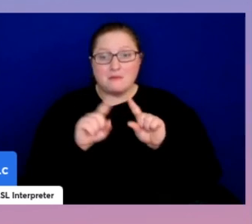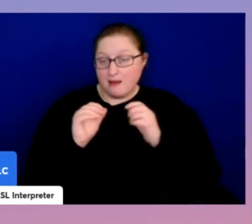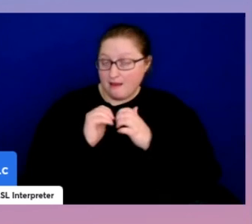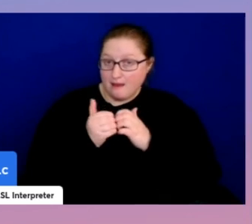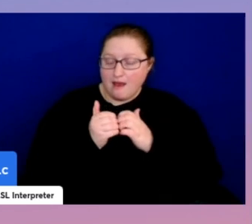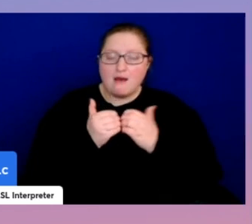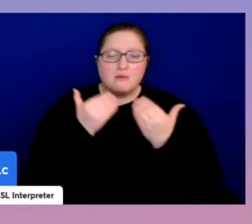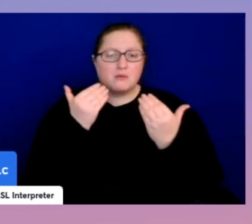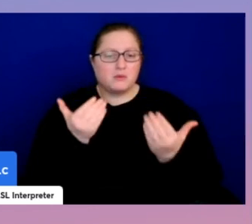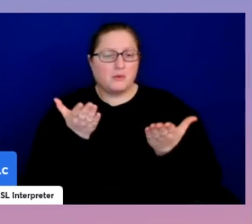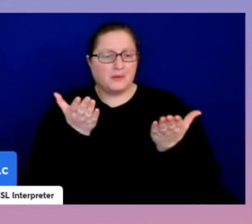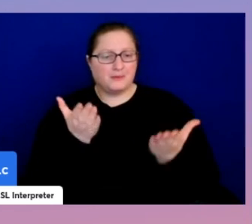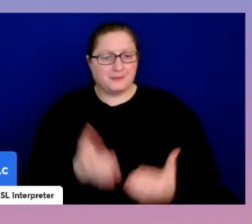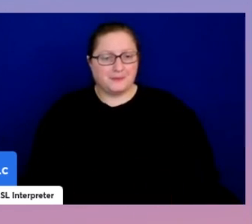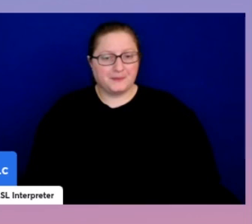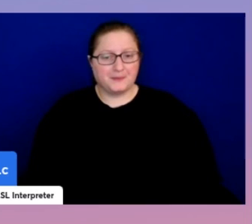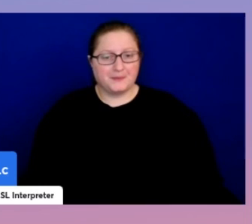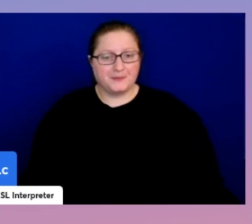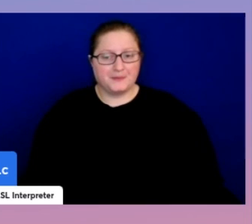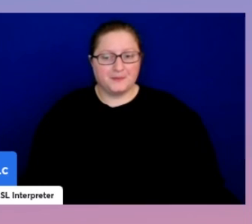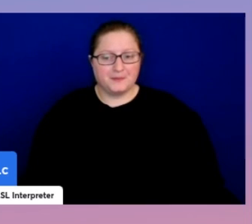this.